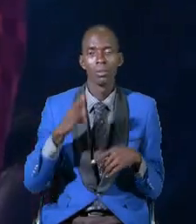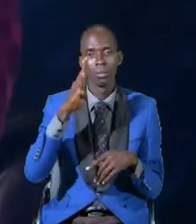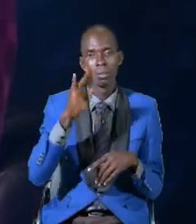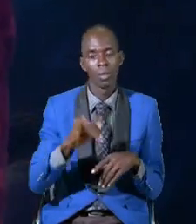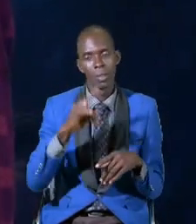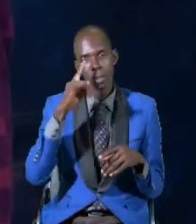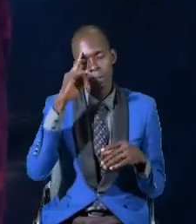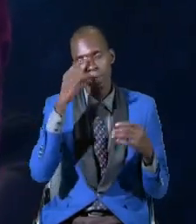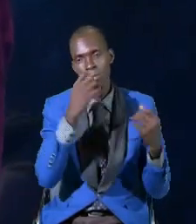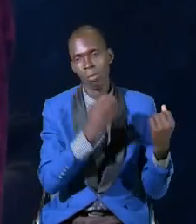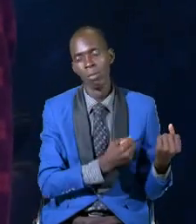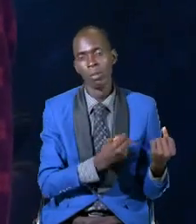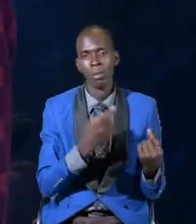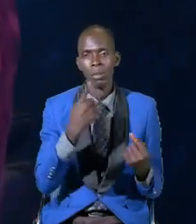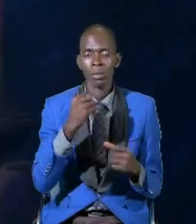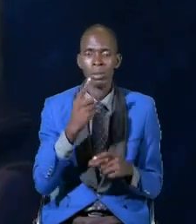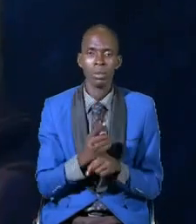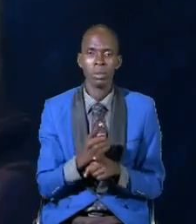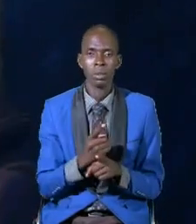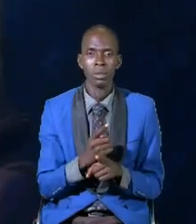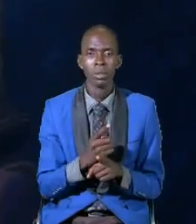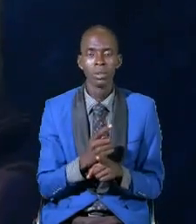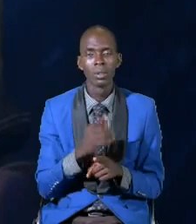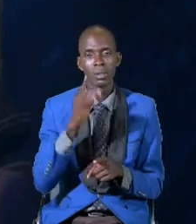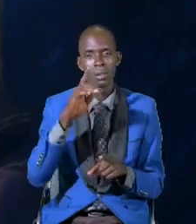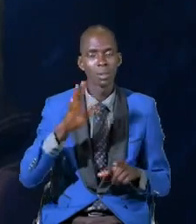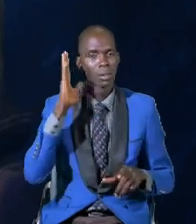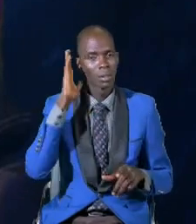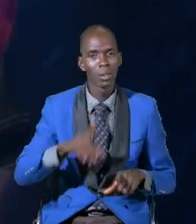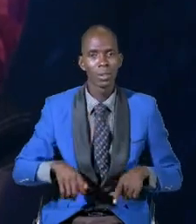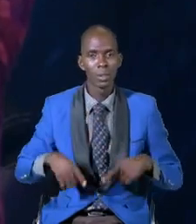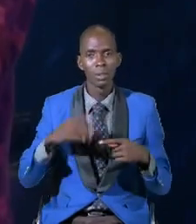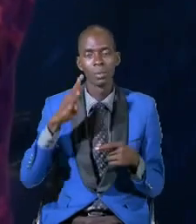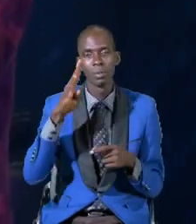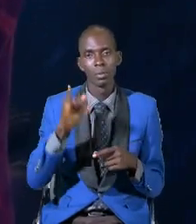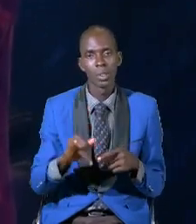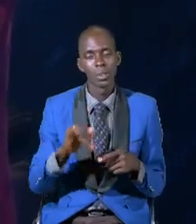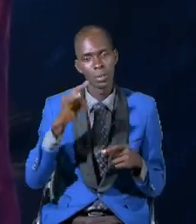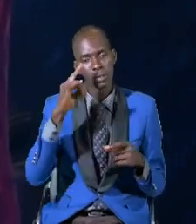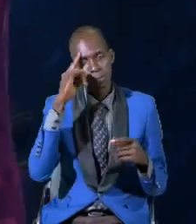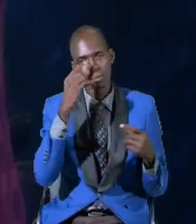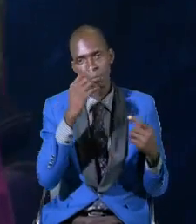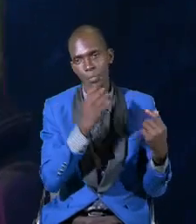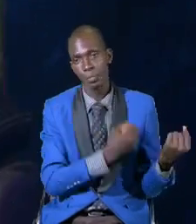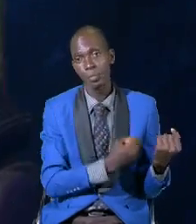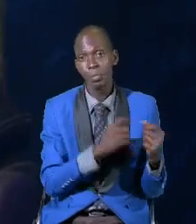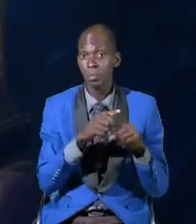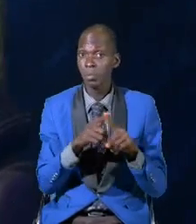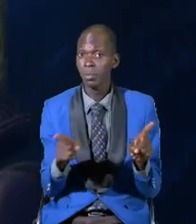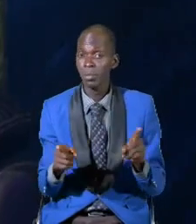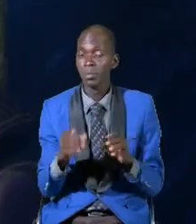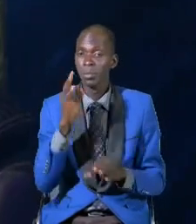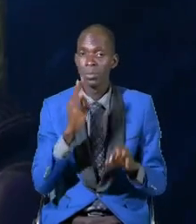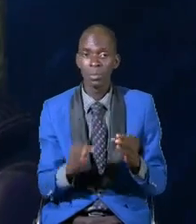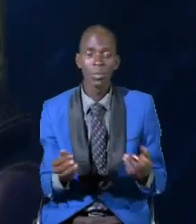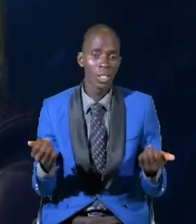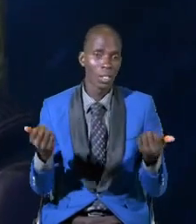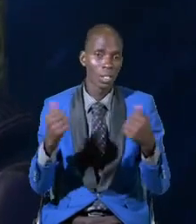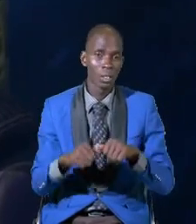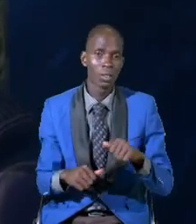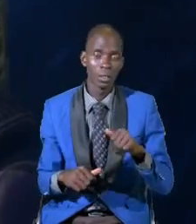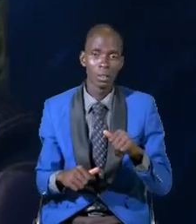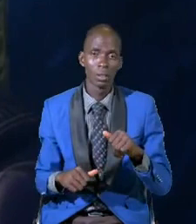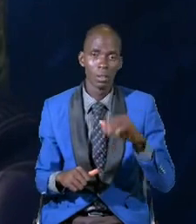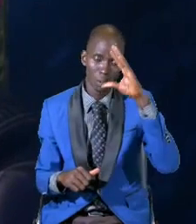faith. The just shall live by faith. But if any man draw back out